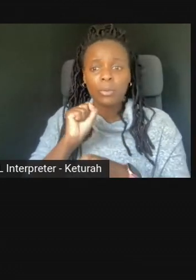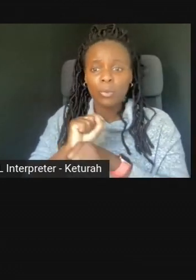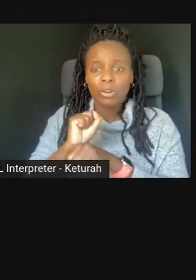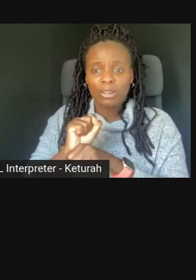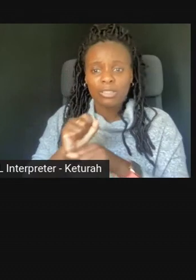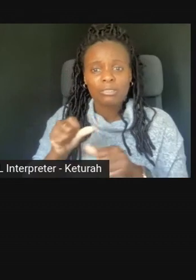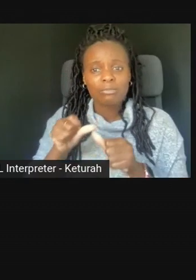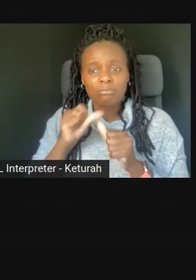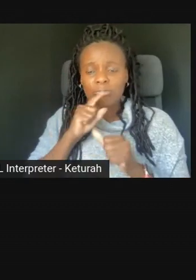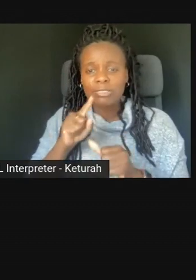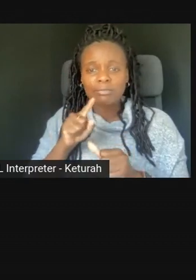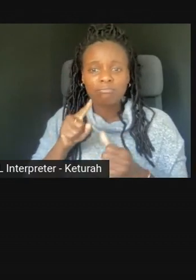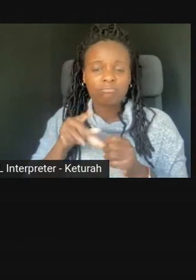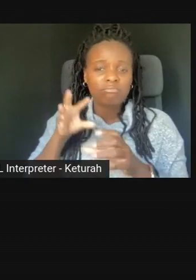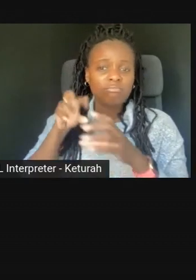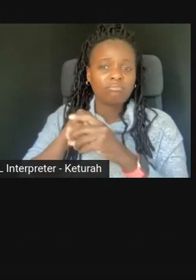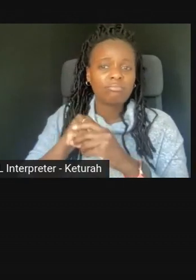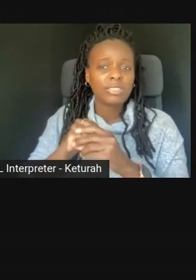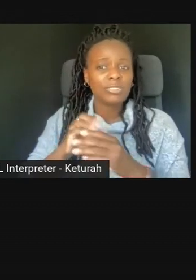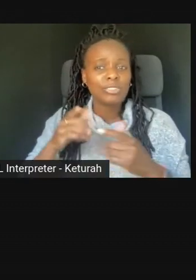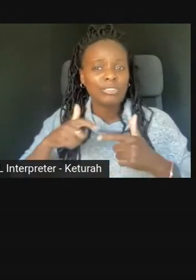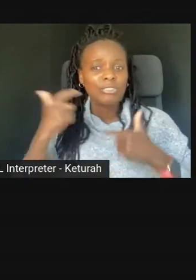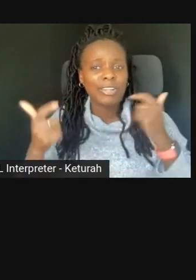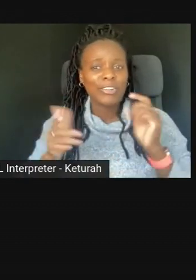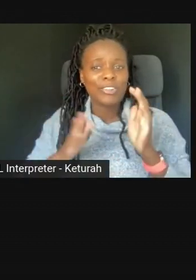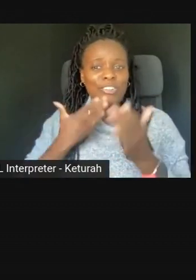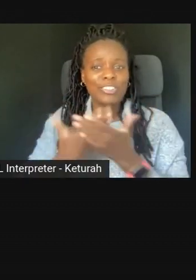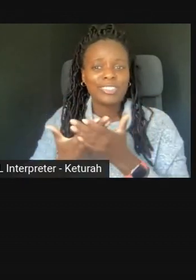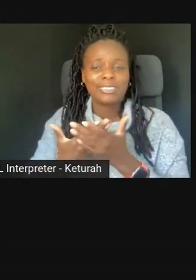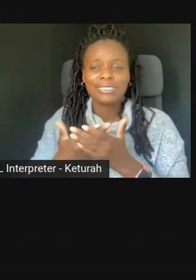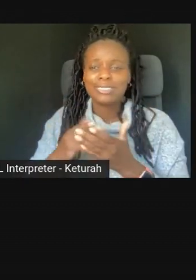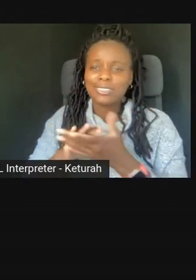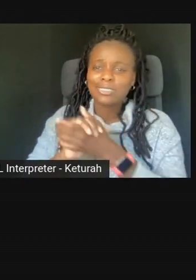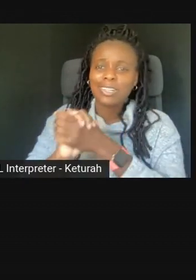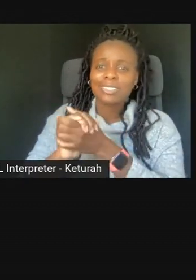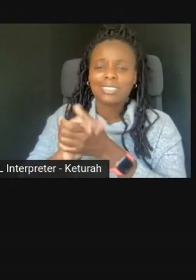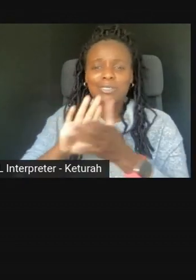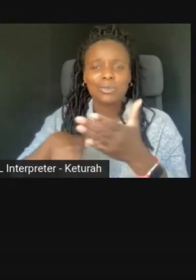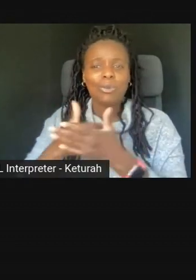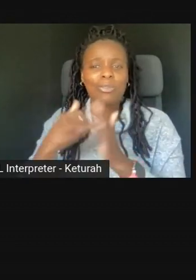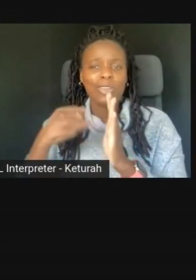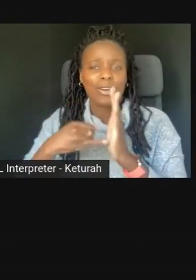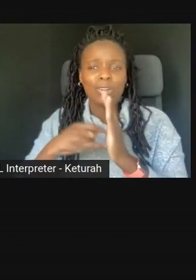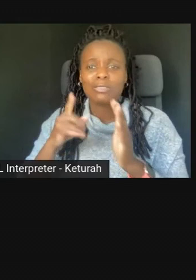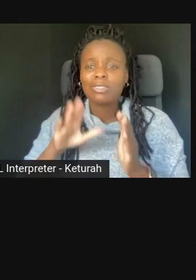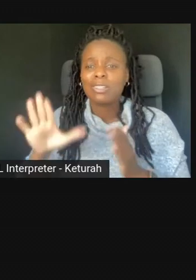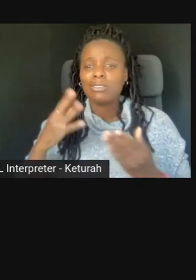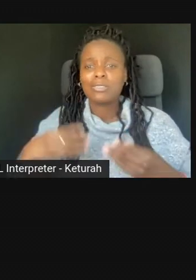Thank you so much, and congrats to all the other artists for their inspiring work and presentations.